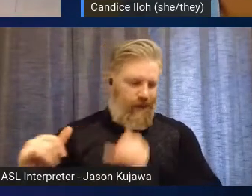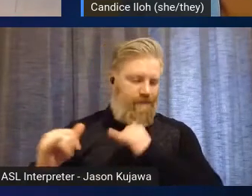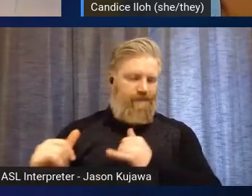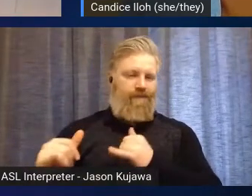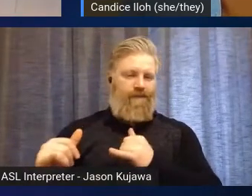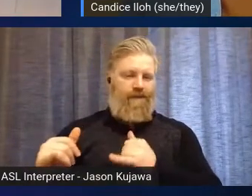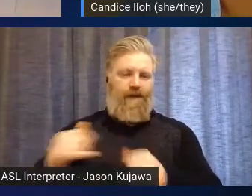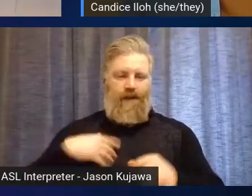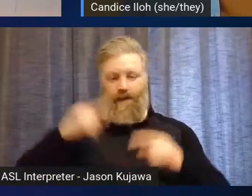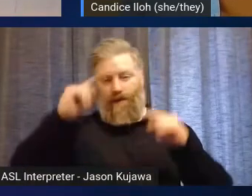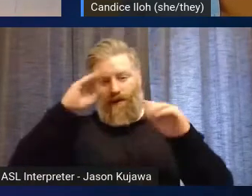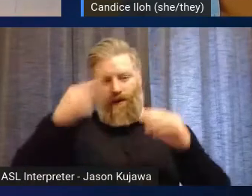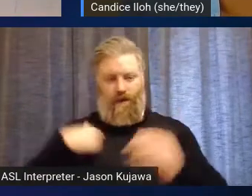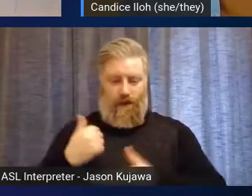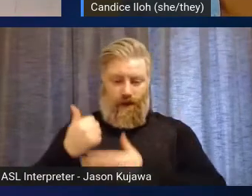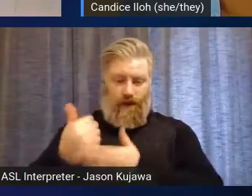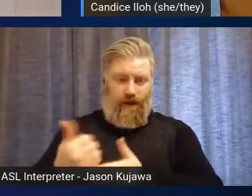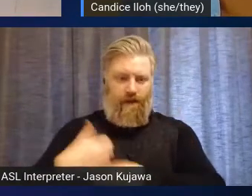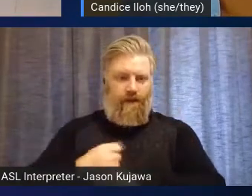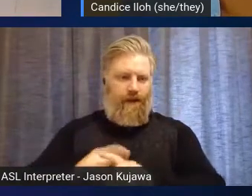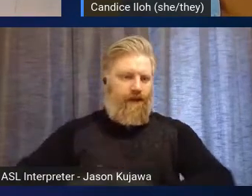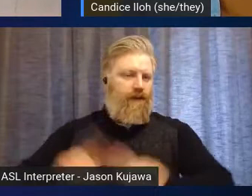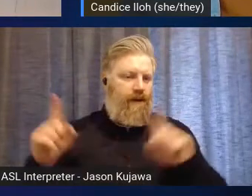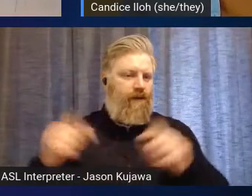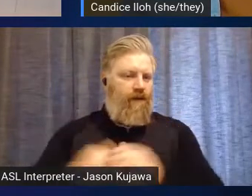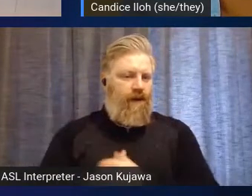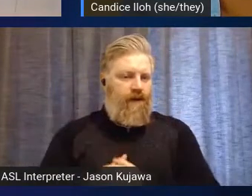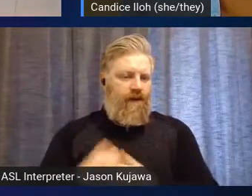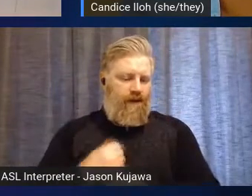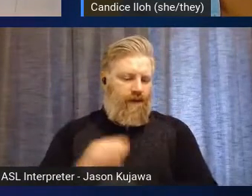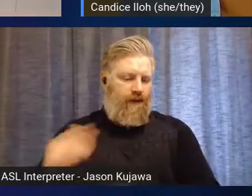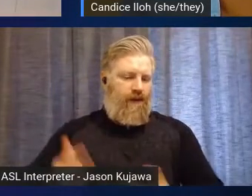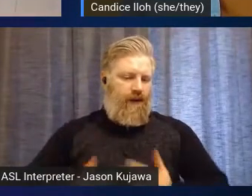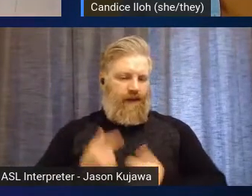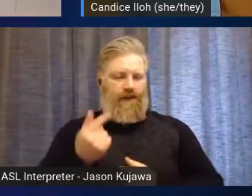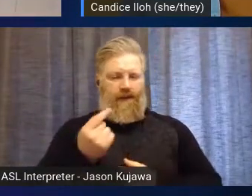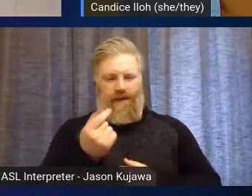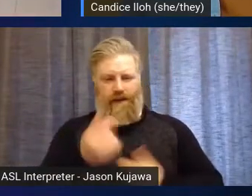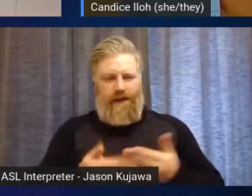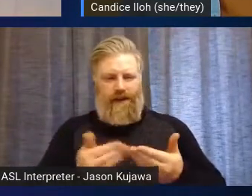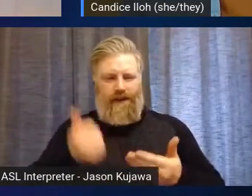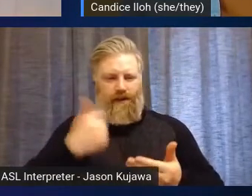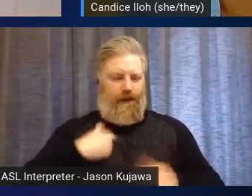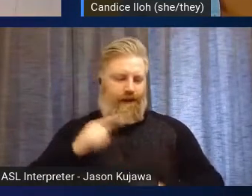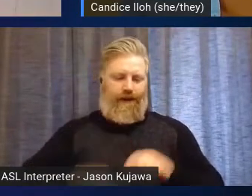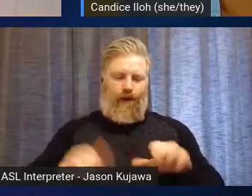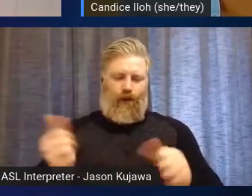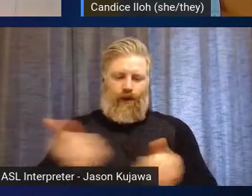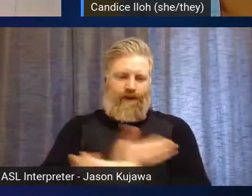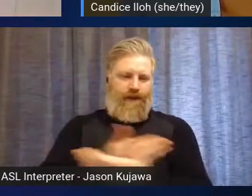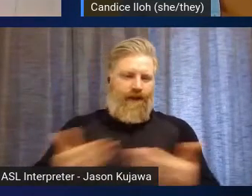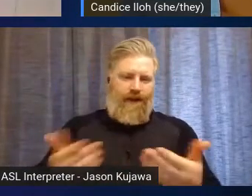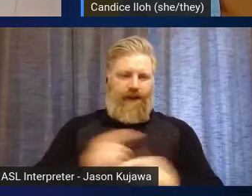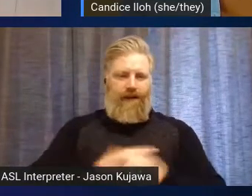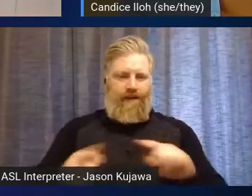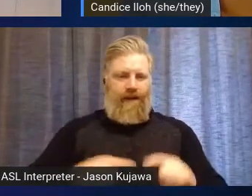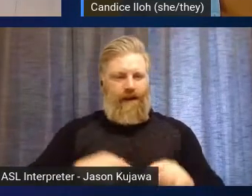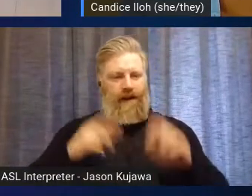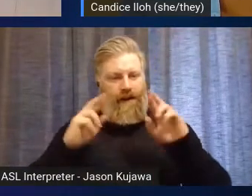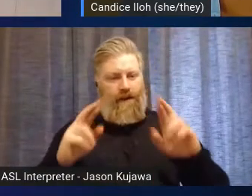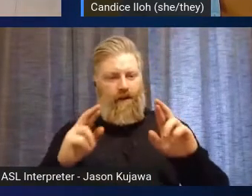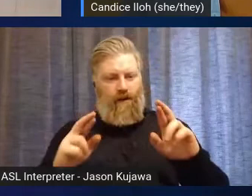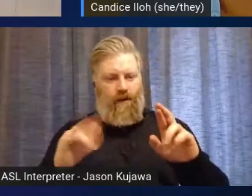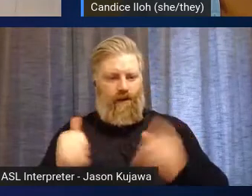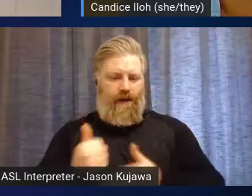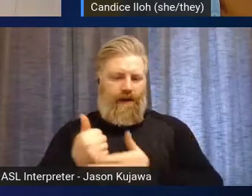I hope it makes their struggle a little easier. I know I can't do everything, but I hope their struggle makes a